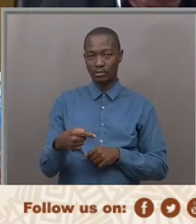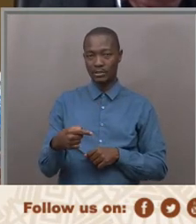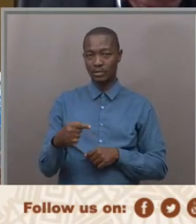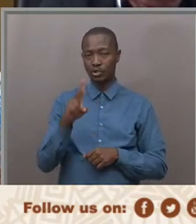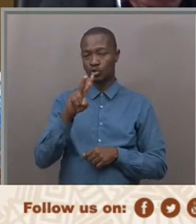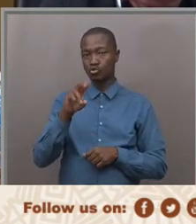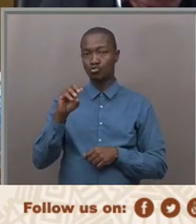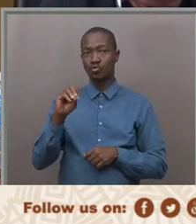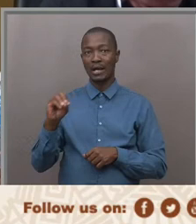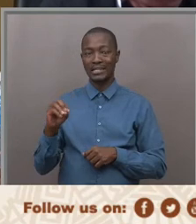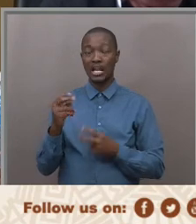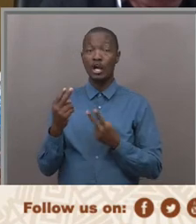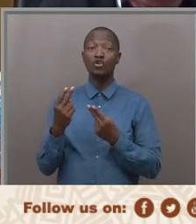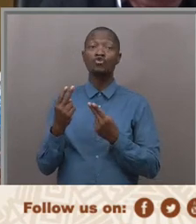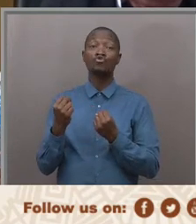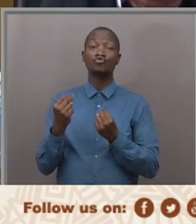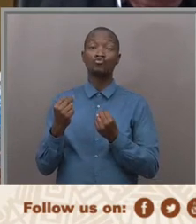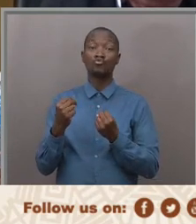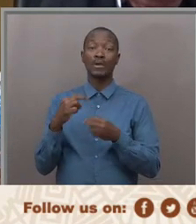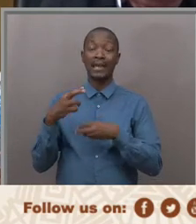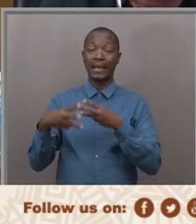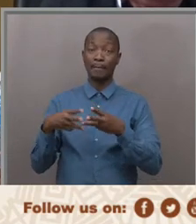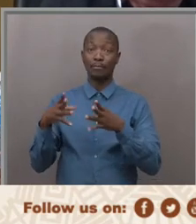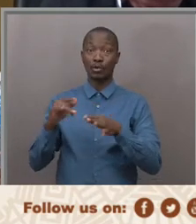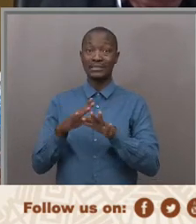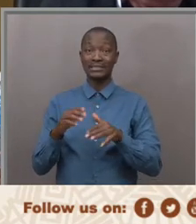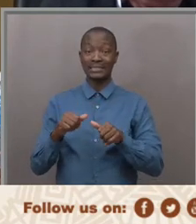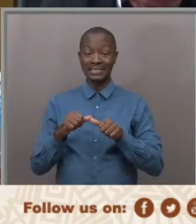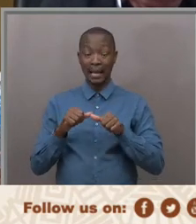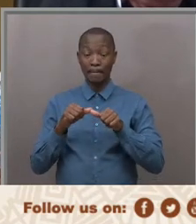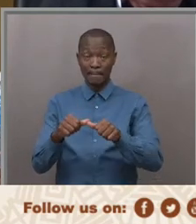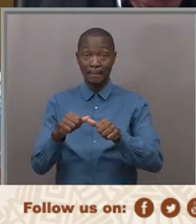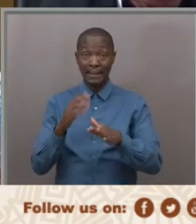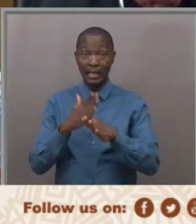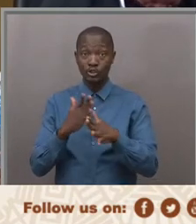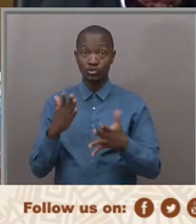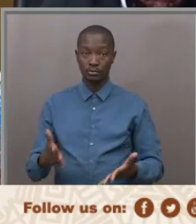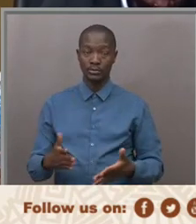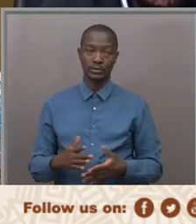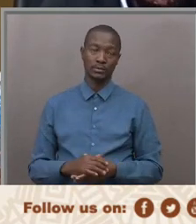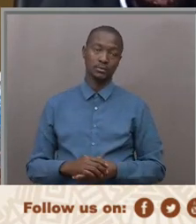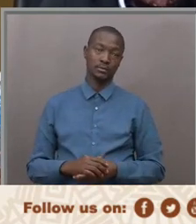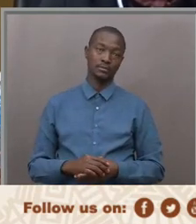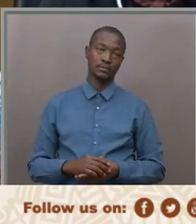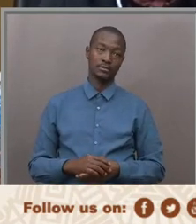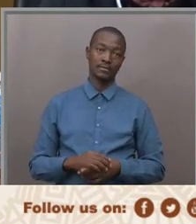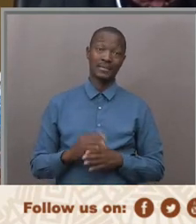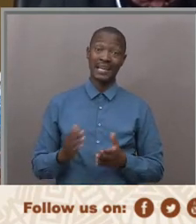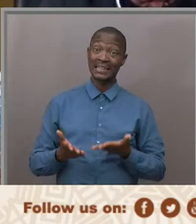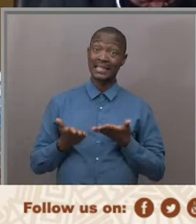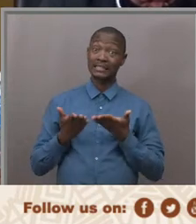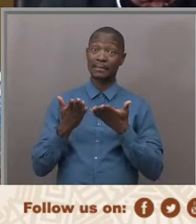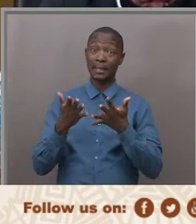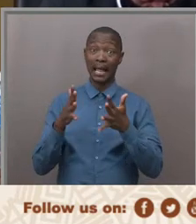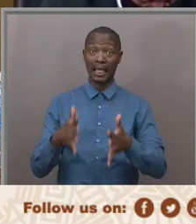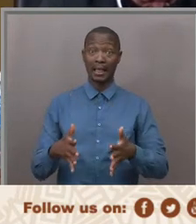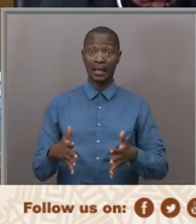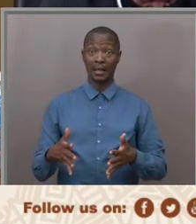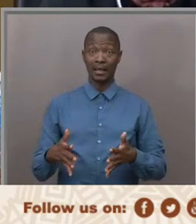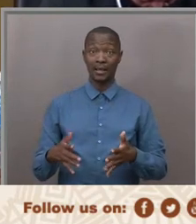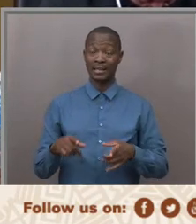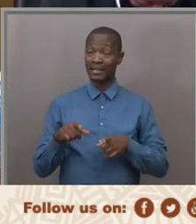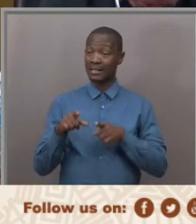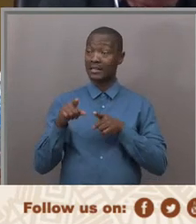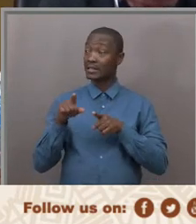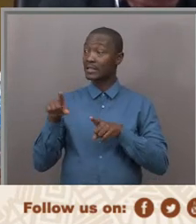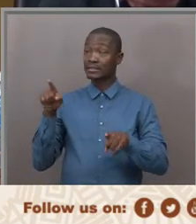1,200 new employees. These are permanent jobs. And the suppliers, these companies